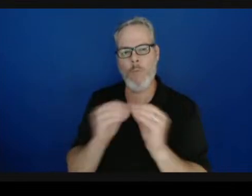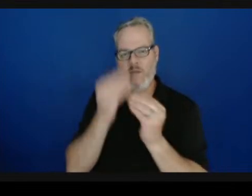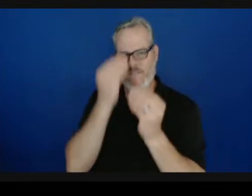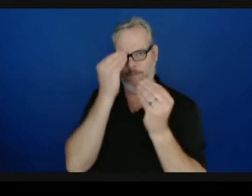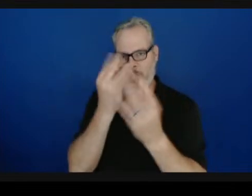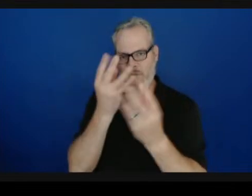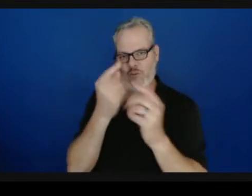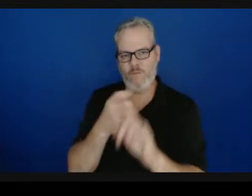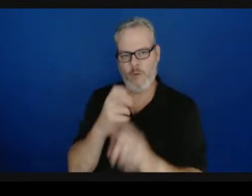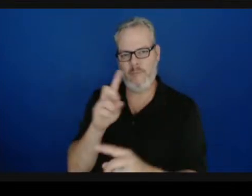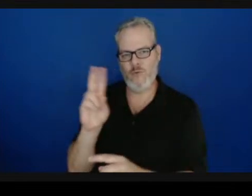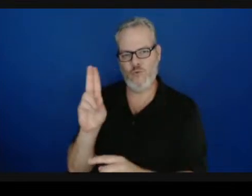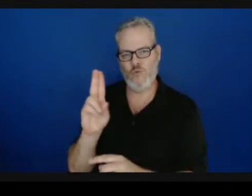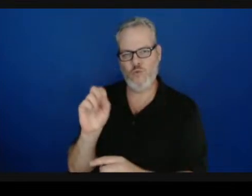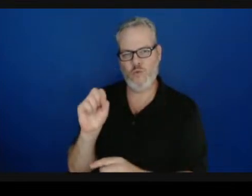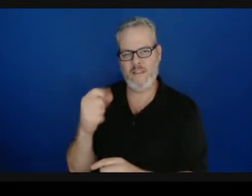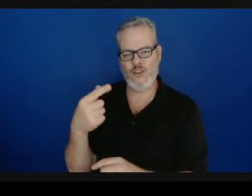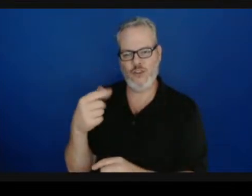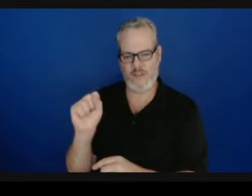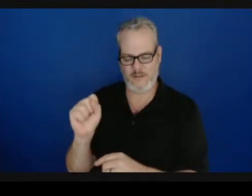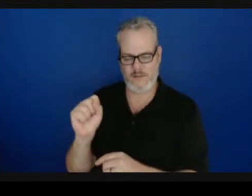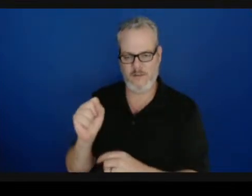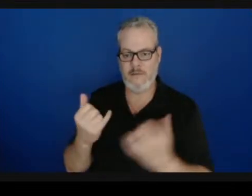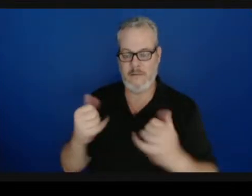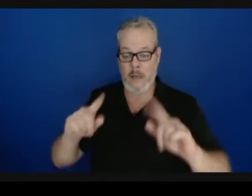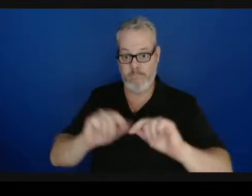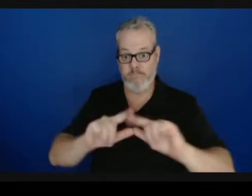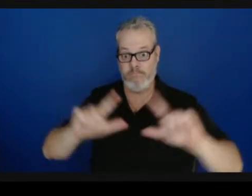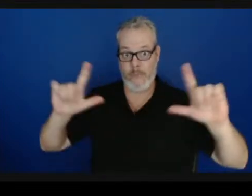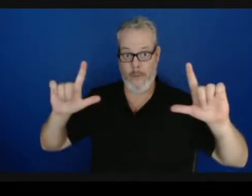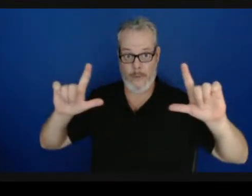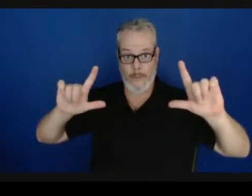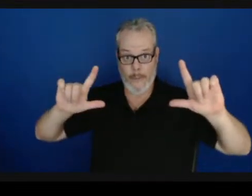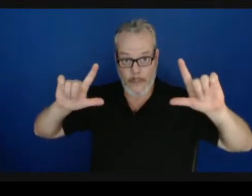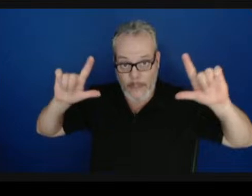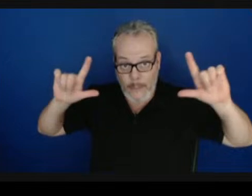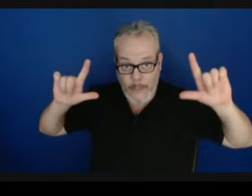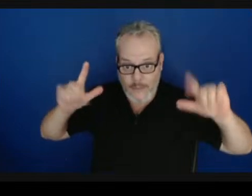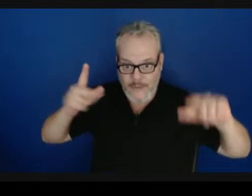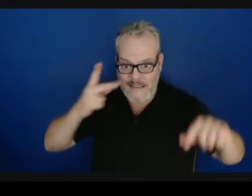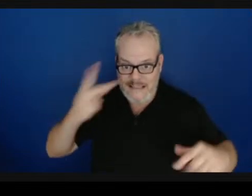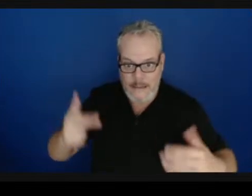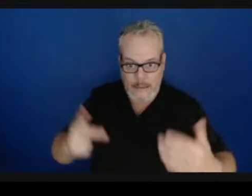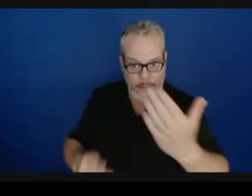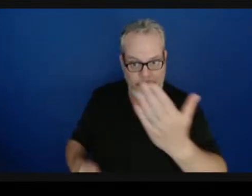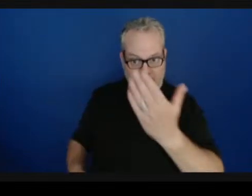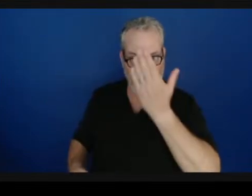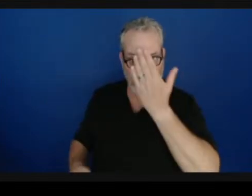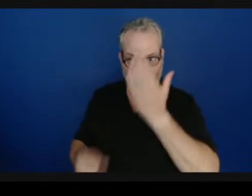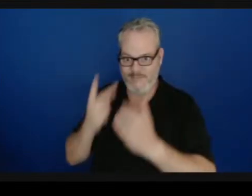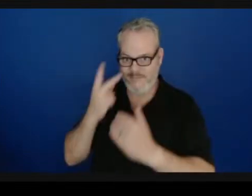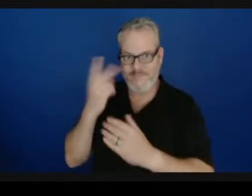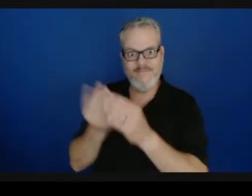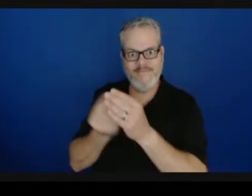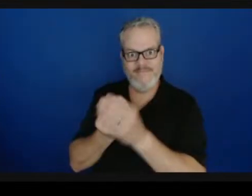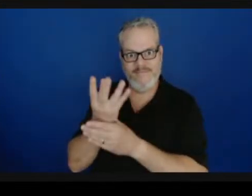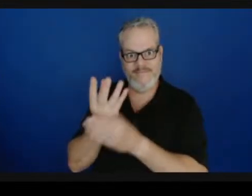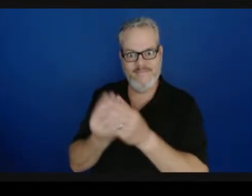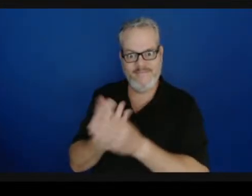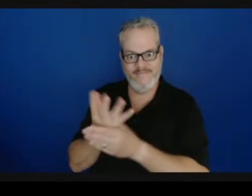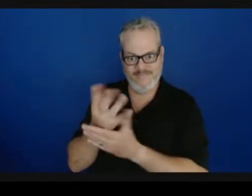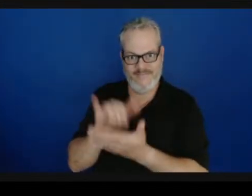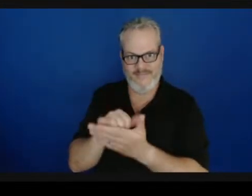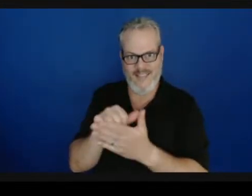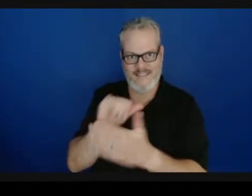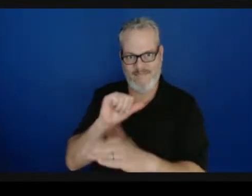So that's the zoomed out view, and let's get it a little closer for you guys and show you there. There's that fountain at the base of the